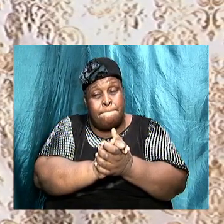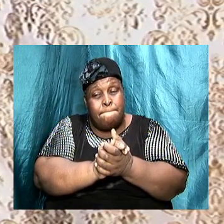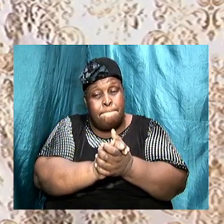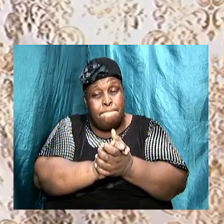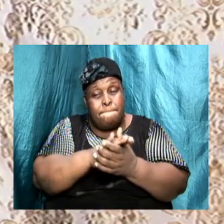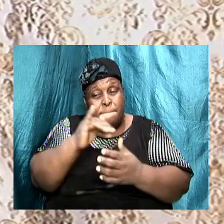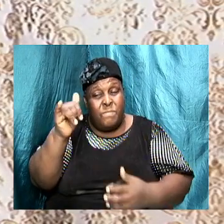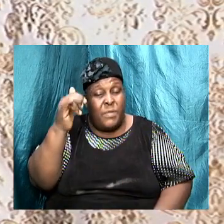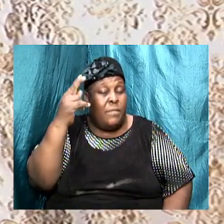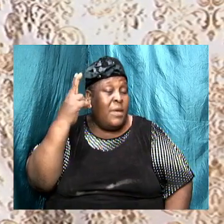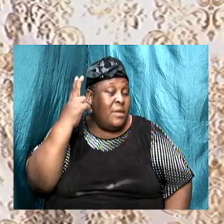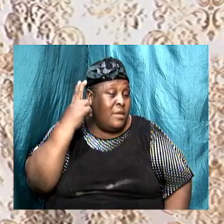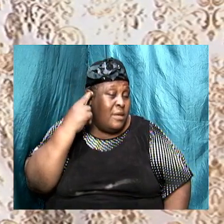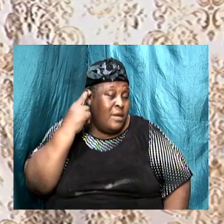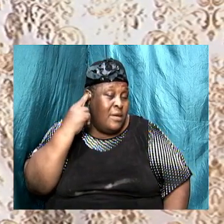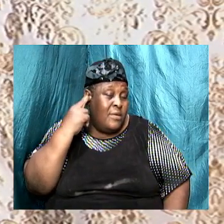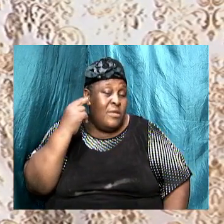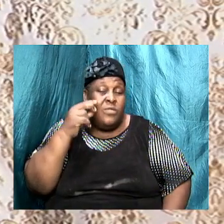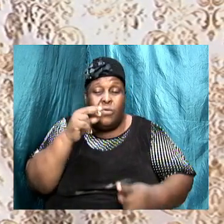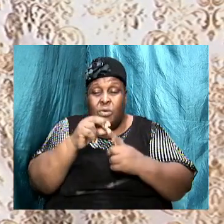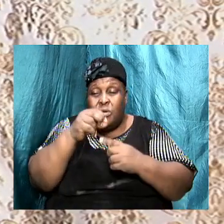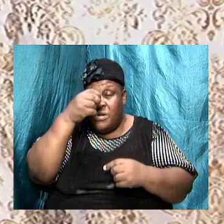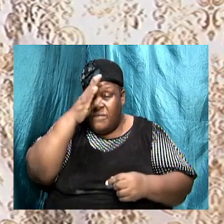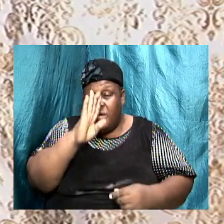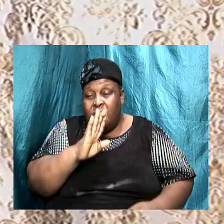By hearing the word of God